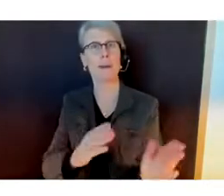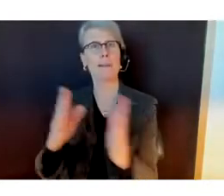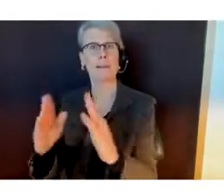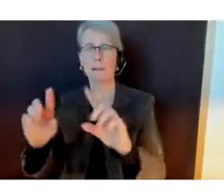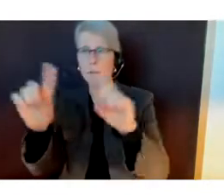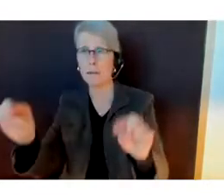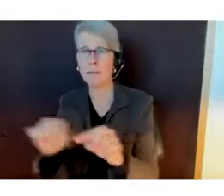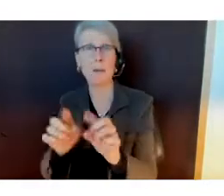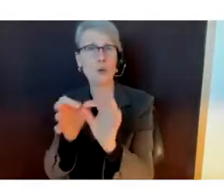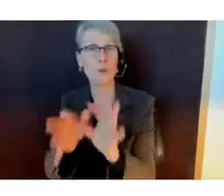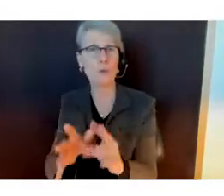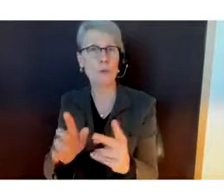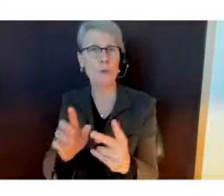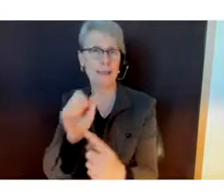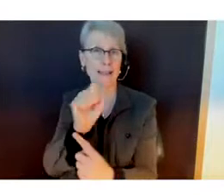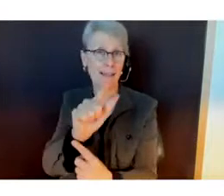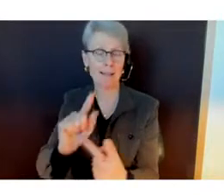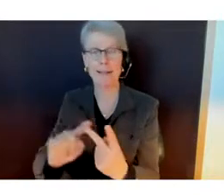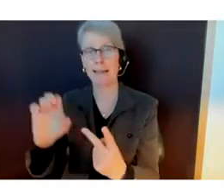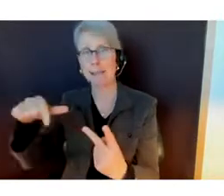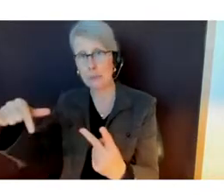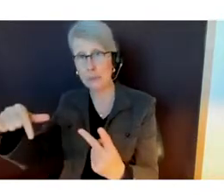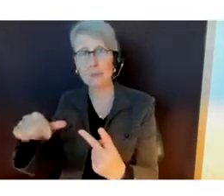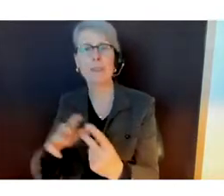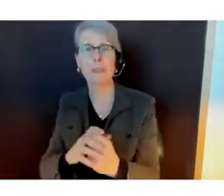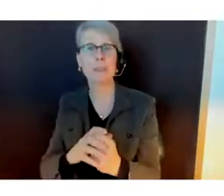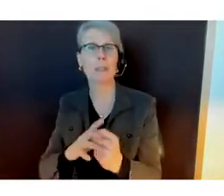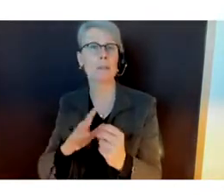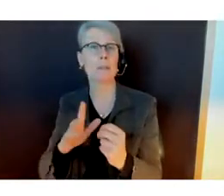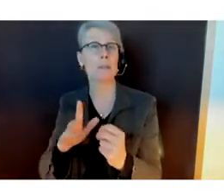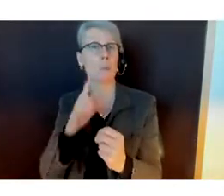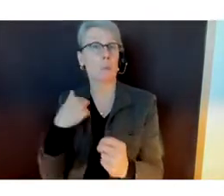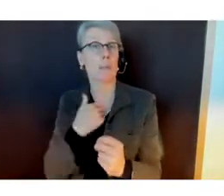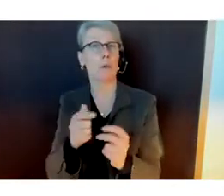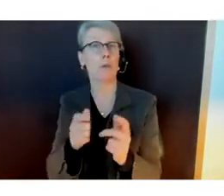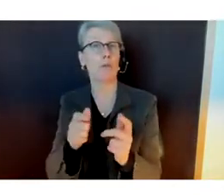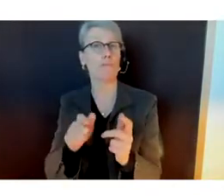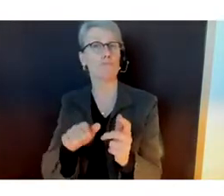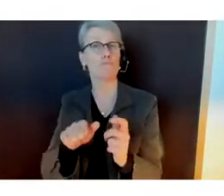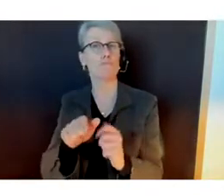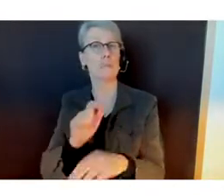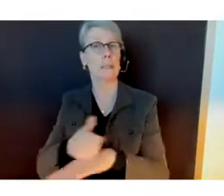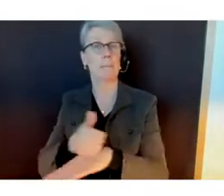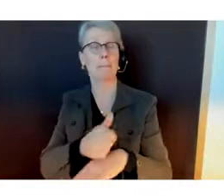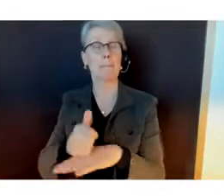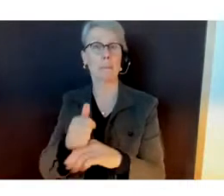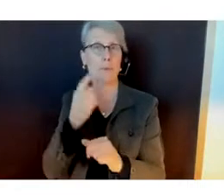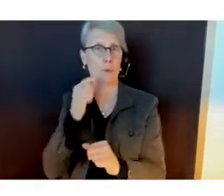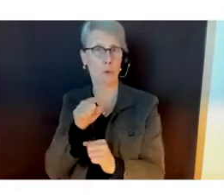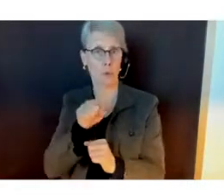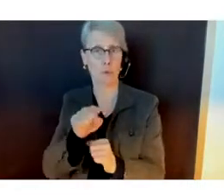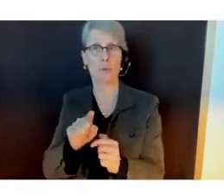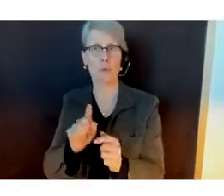plus the ASL interpreter and the LSQ interpreter. We will be doing all of that automatically, and so we do suggest